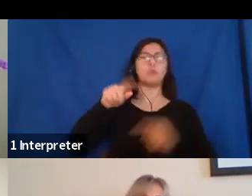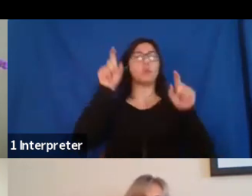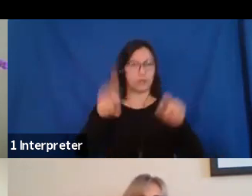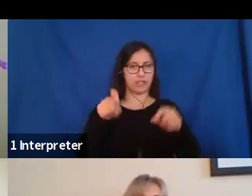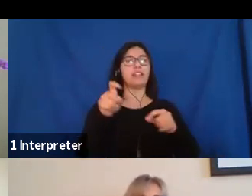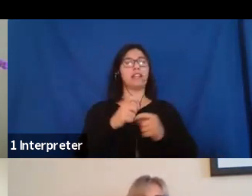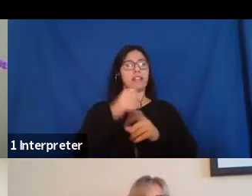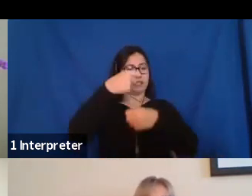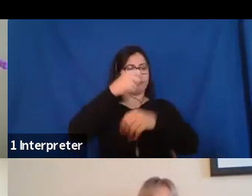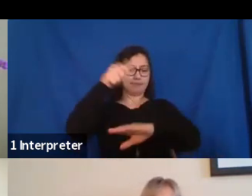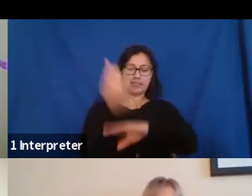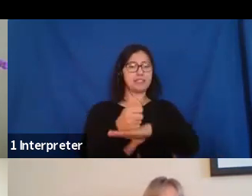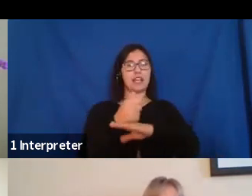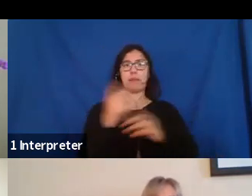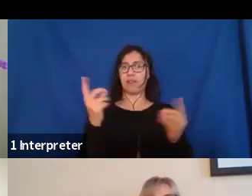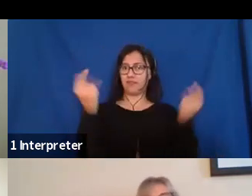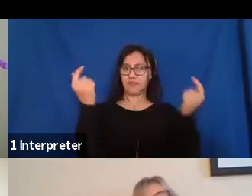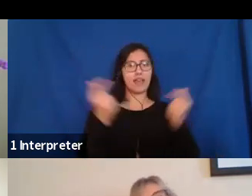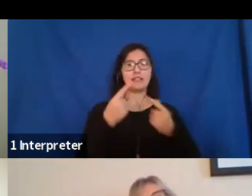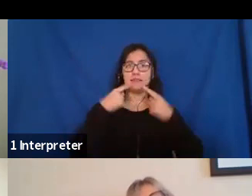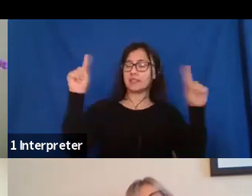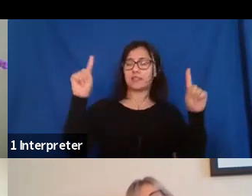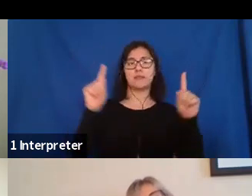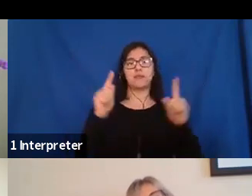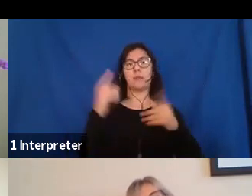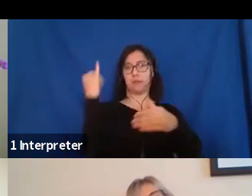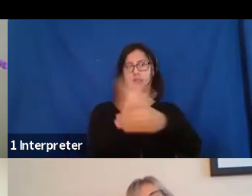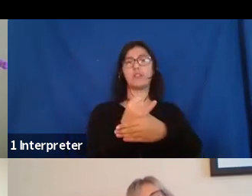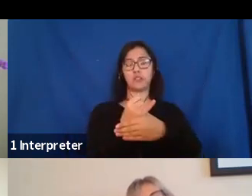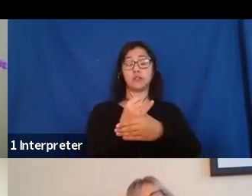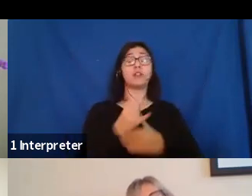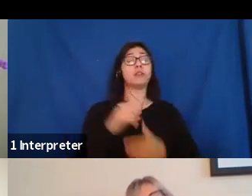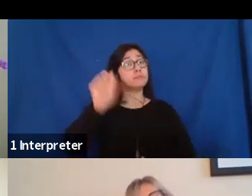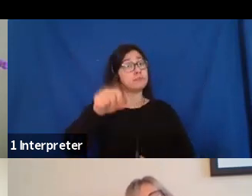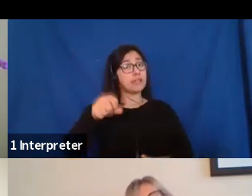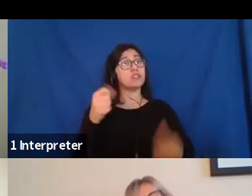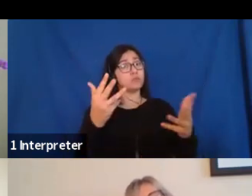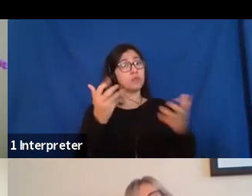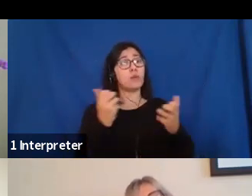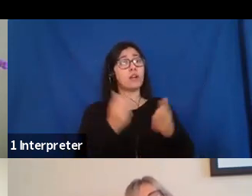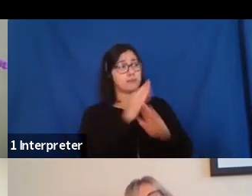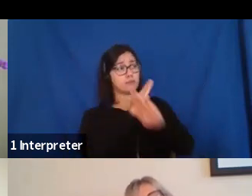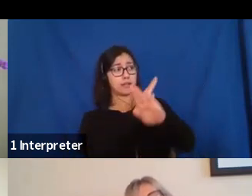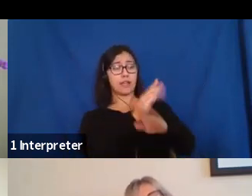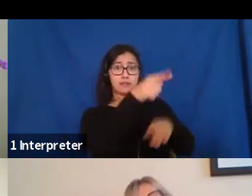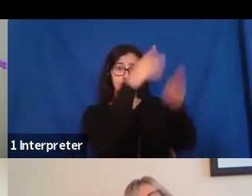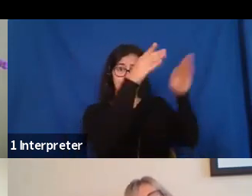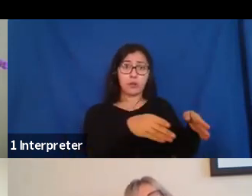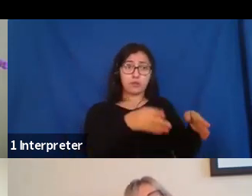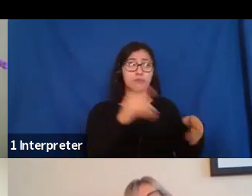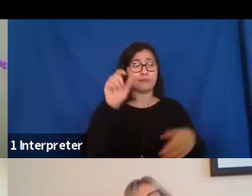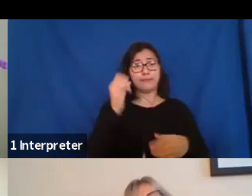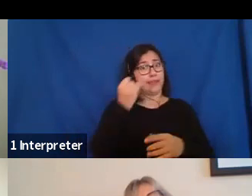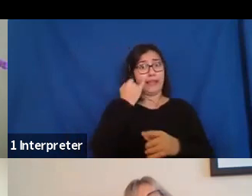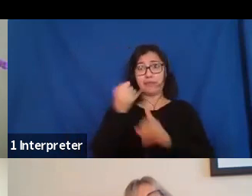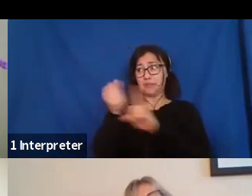and effective? When do we want to protect the privacy and the dignity of the person who's causing the harm? And when do we